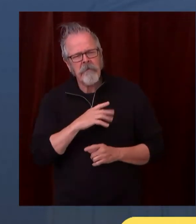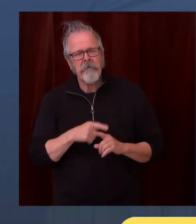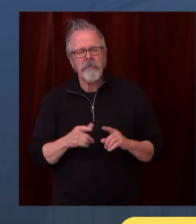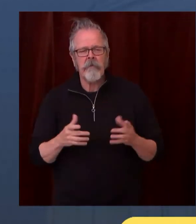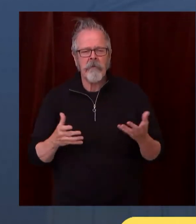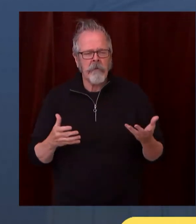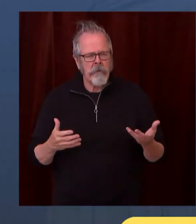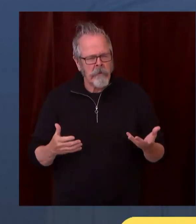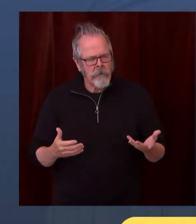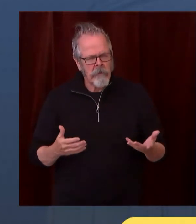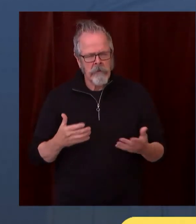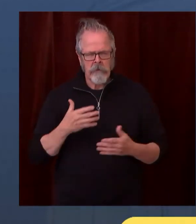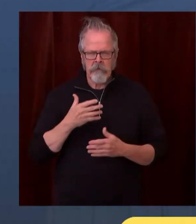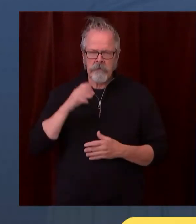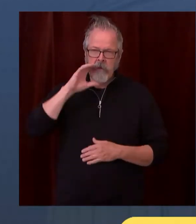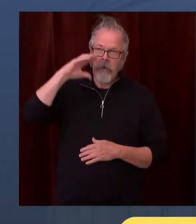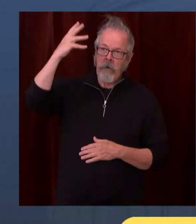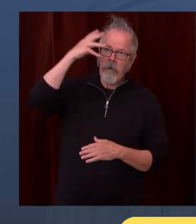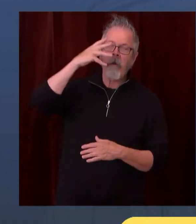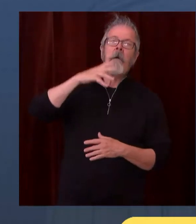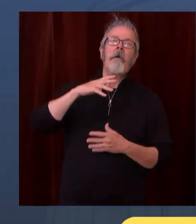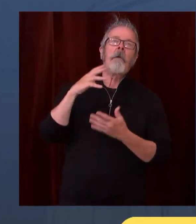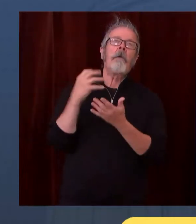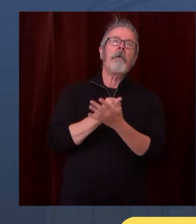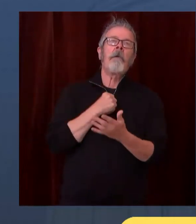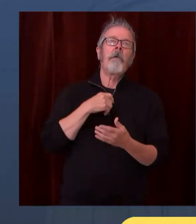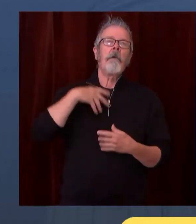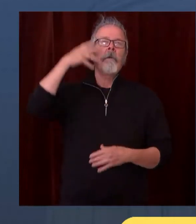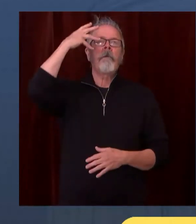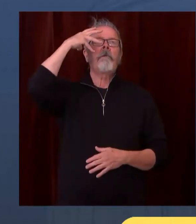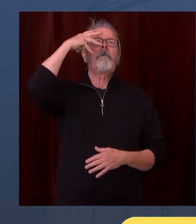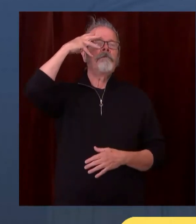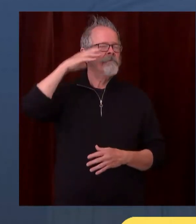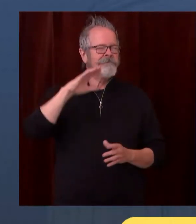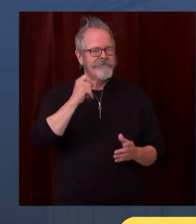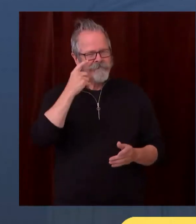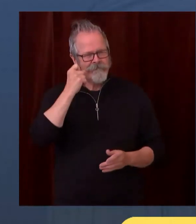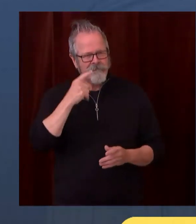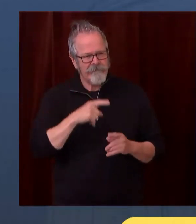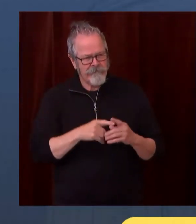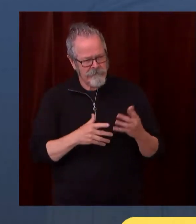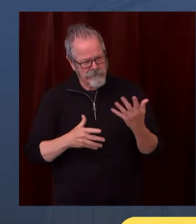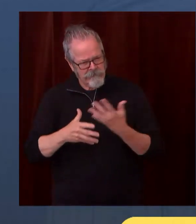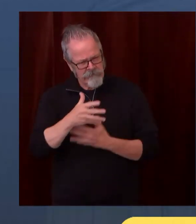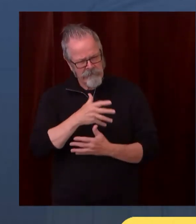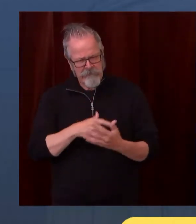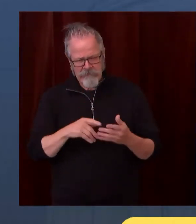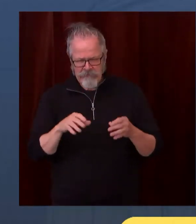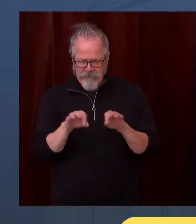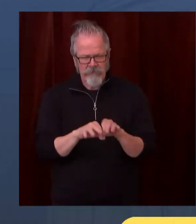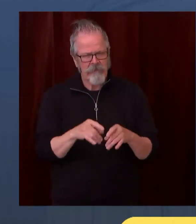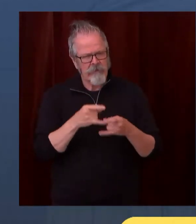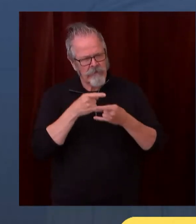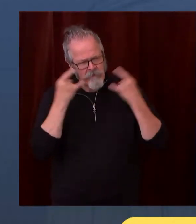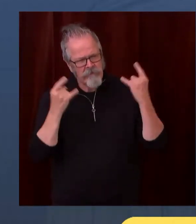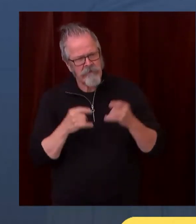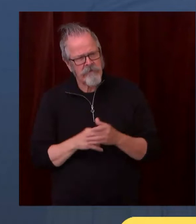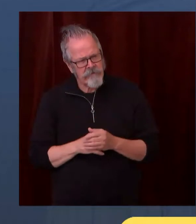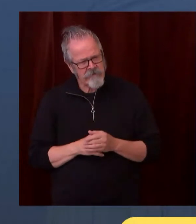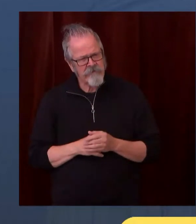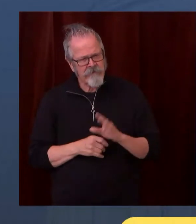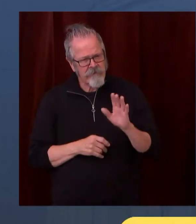So we just need to buckle down and have less physical interaction, particularly in our social